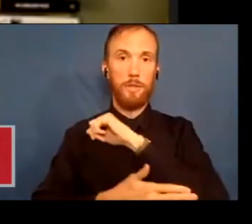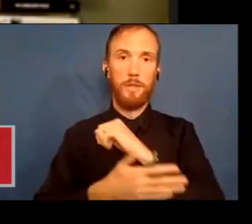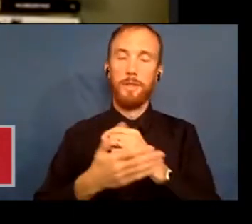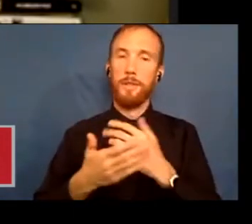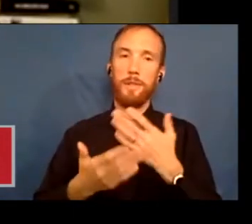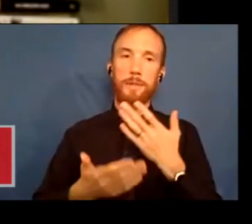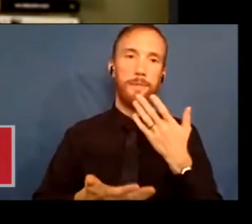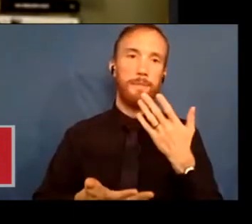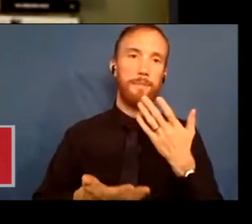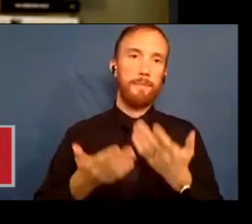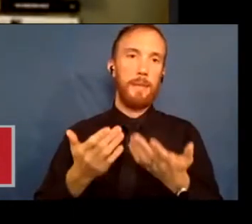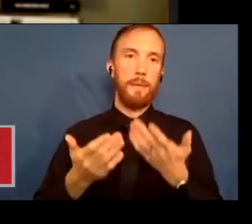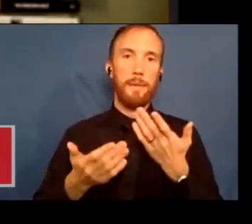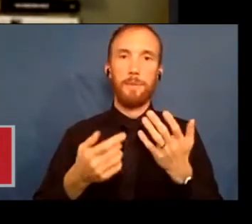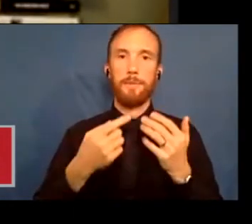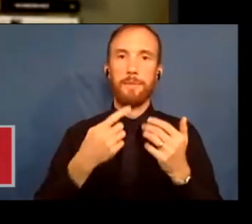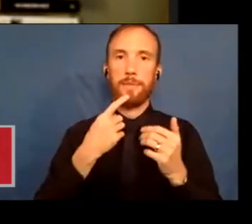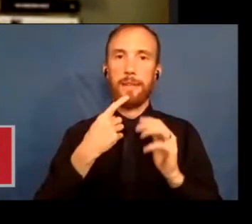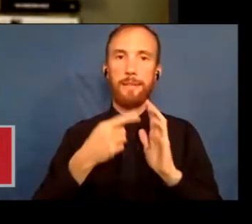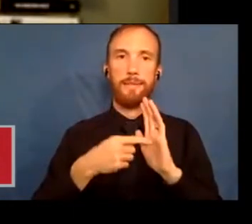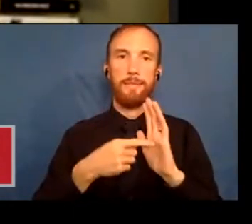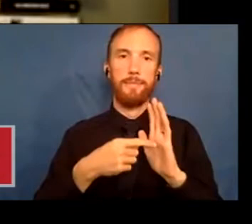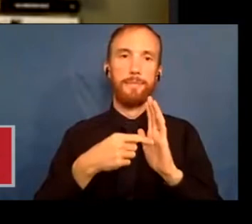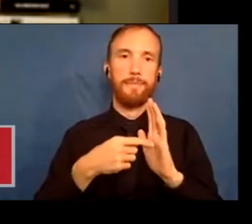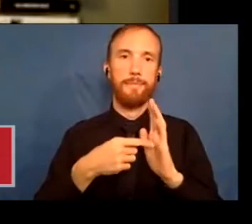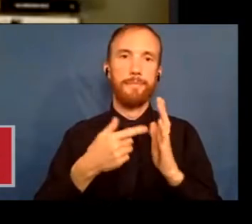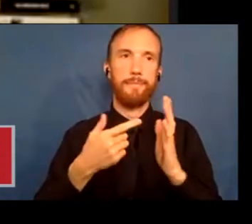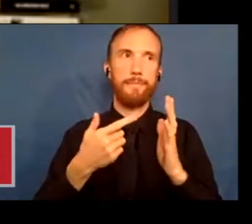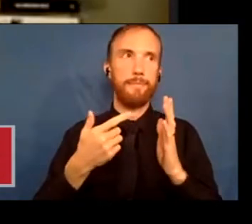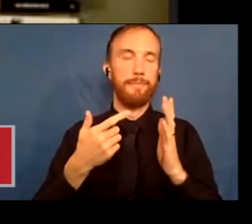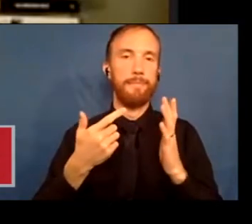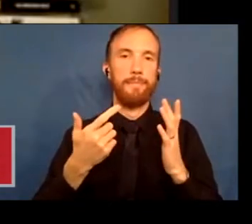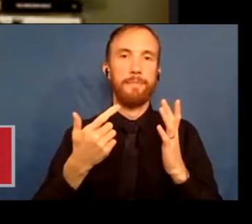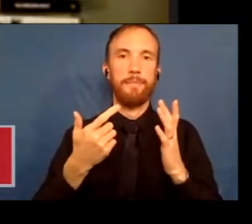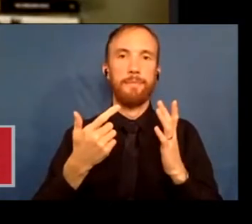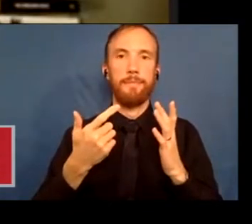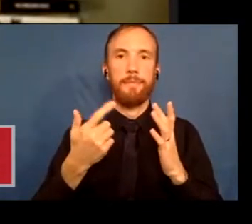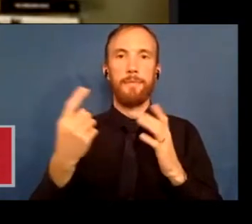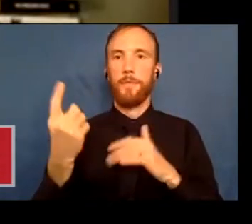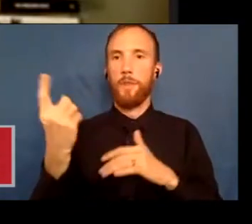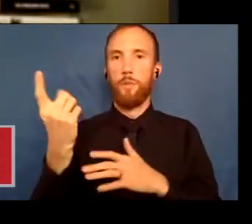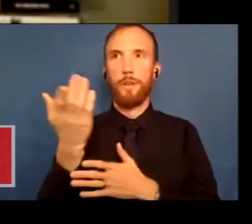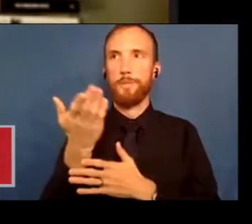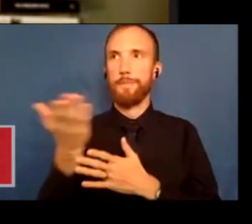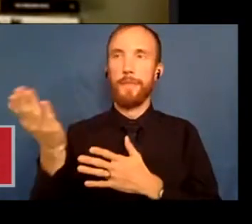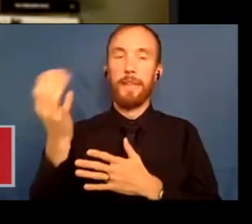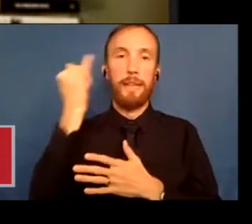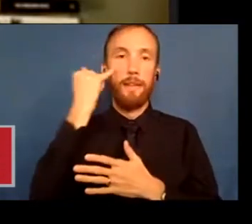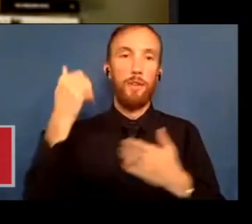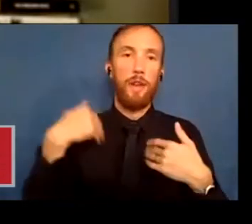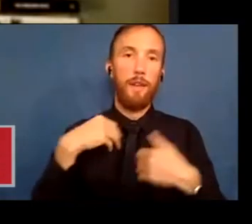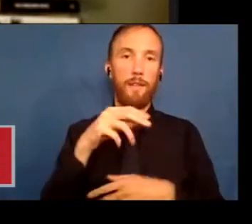somewhere, you through trade union movements, through peasant movements, maybe through progressive elements in the military, you're able to come to